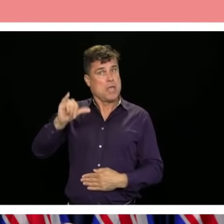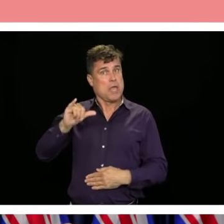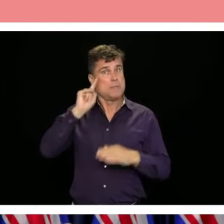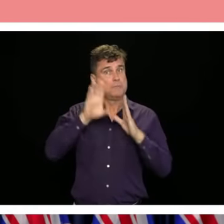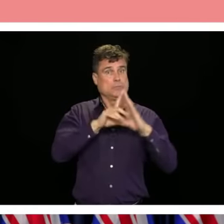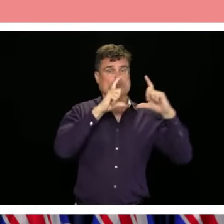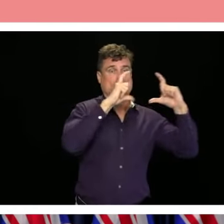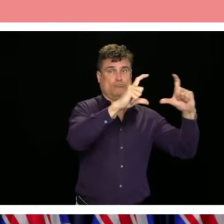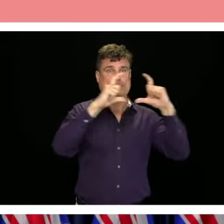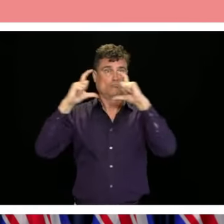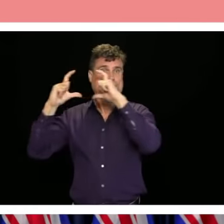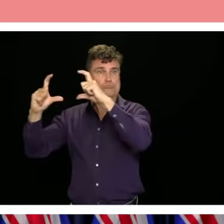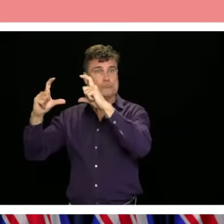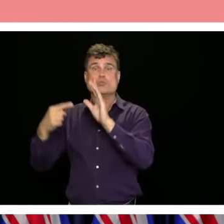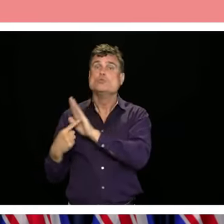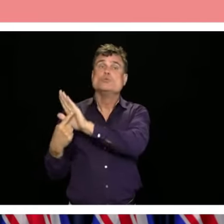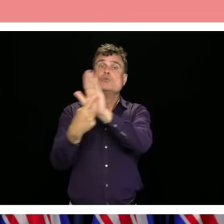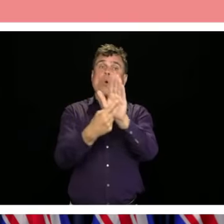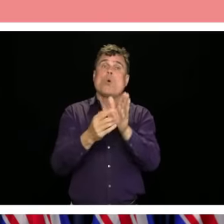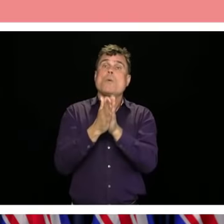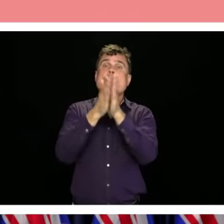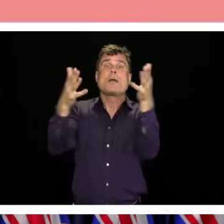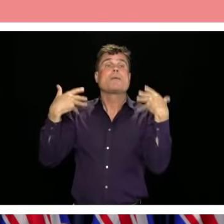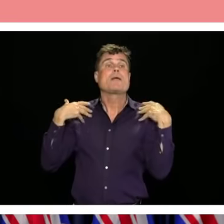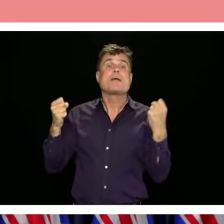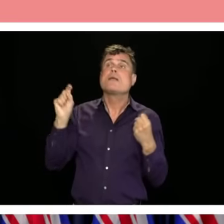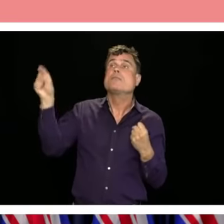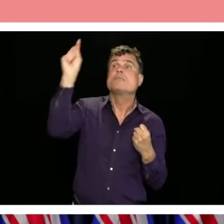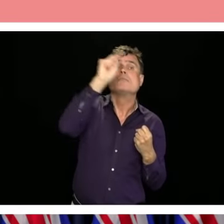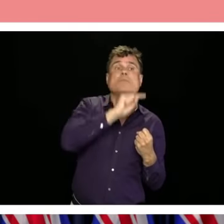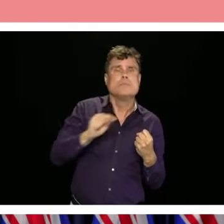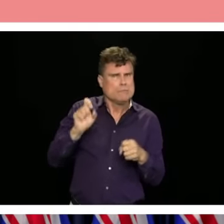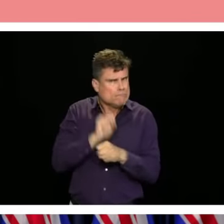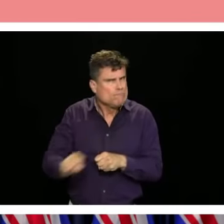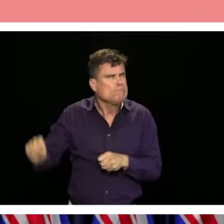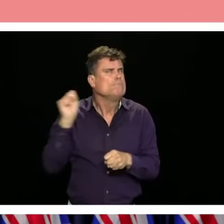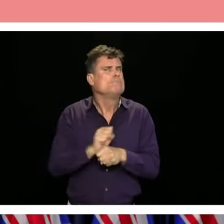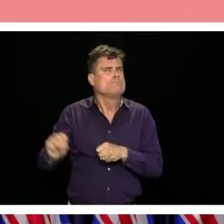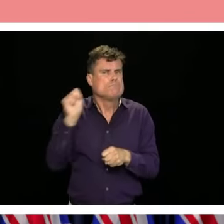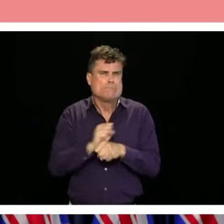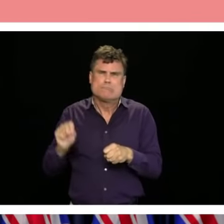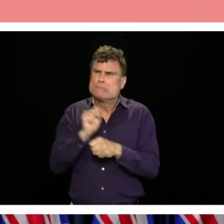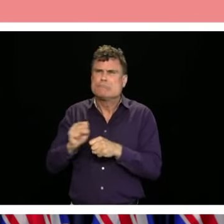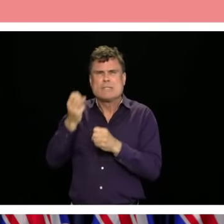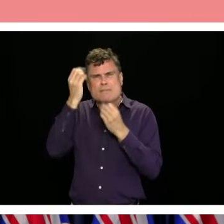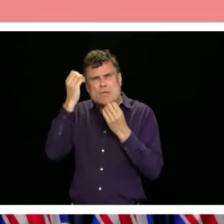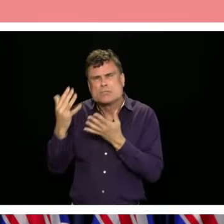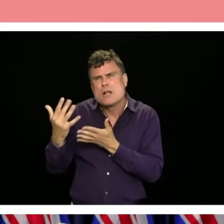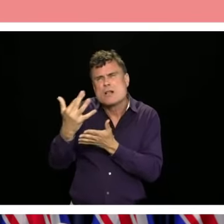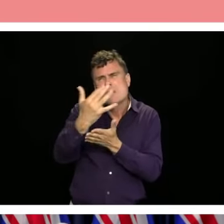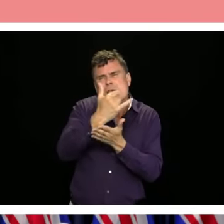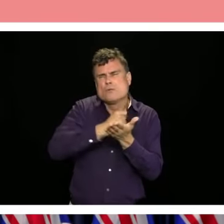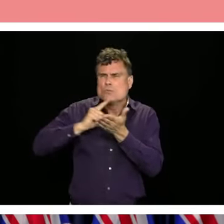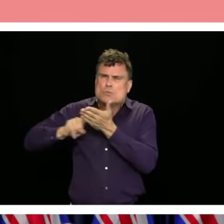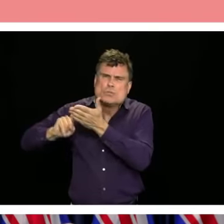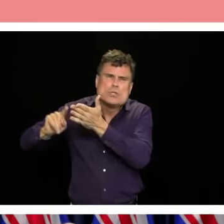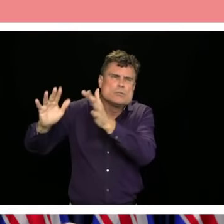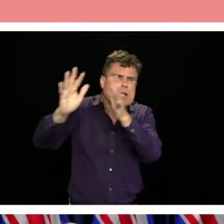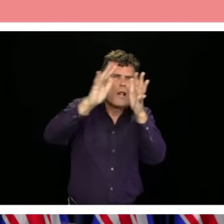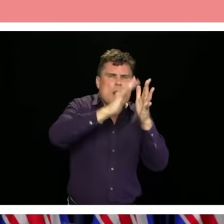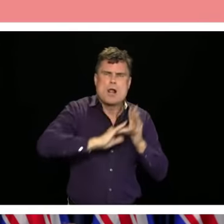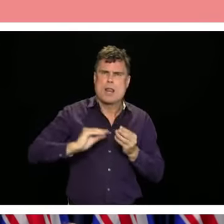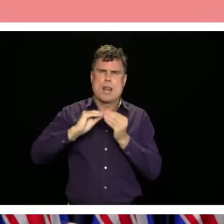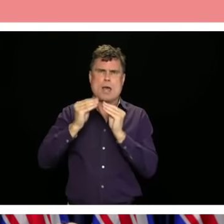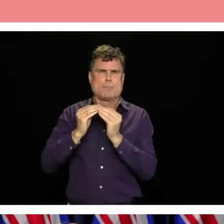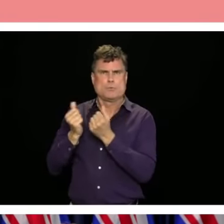been done by the public health teams in British Columbia in doing the investigations and put some numbers